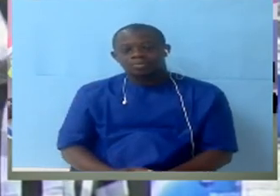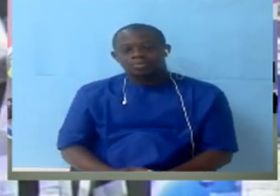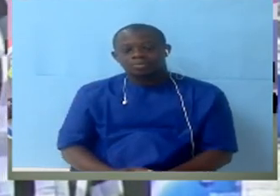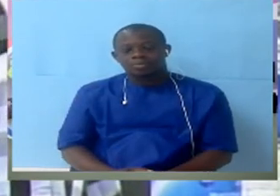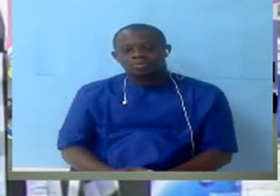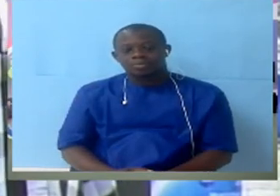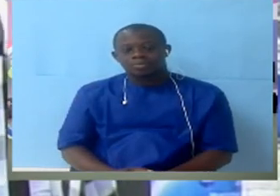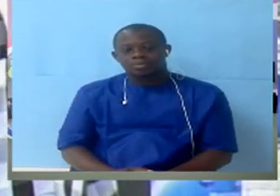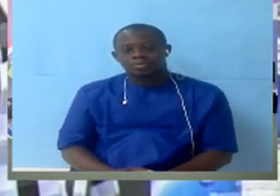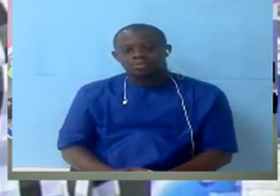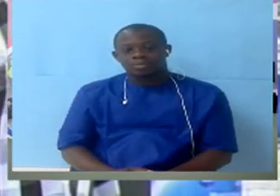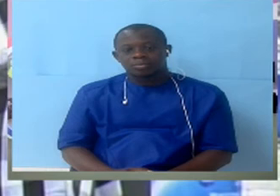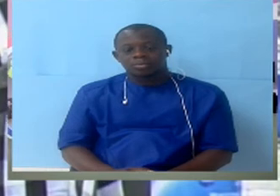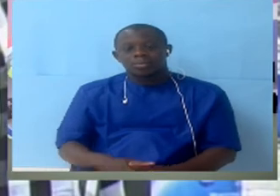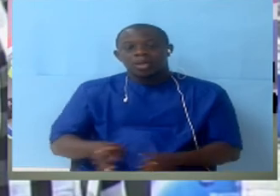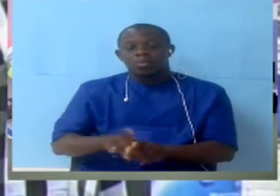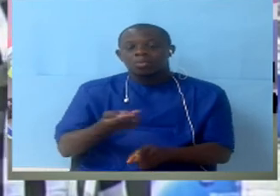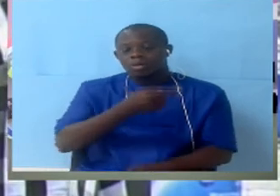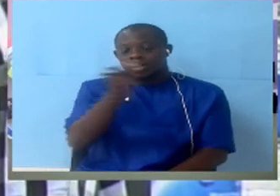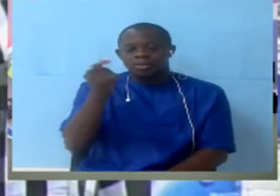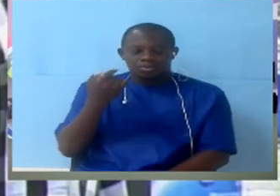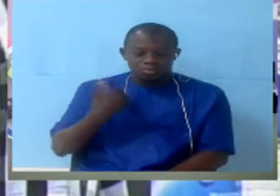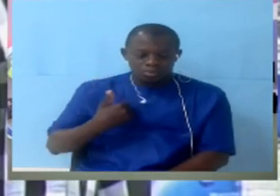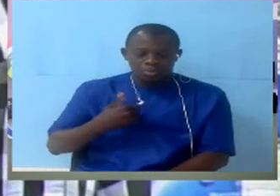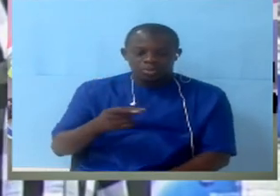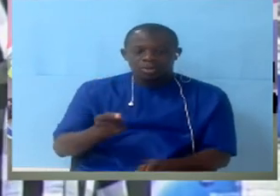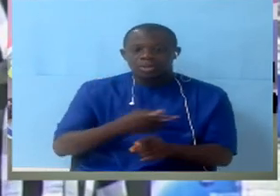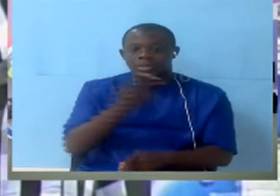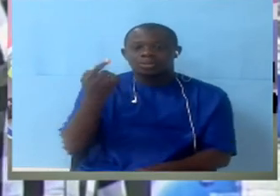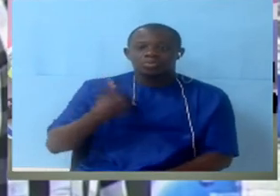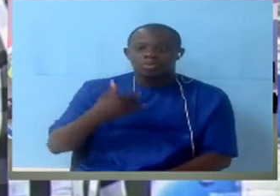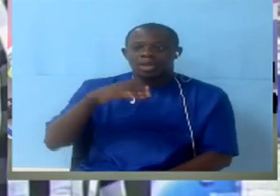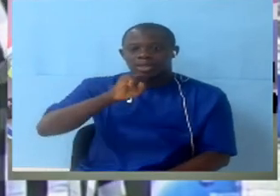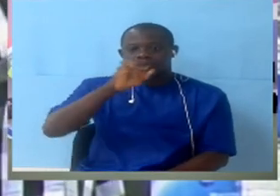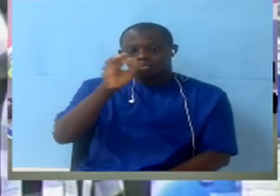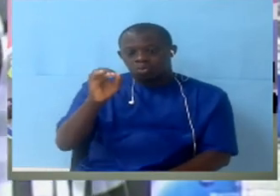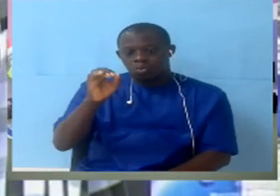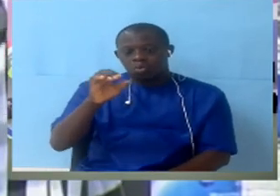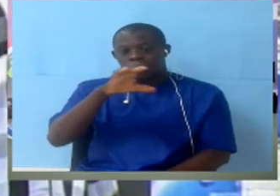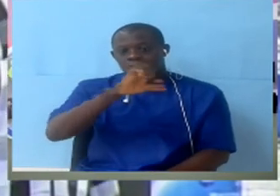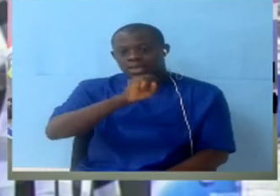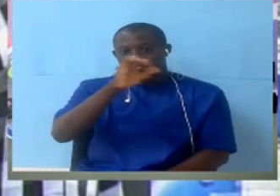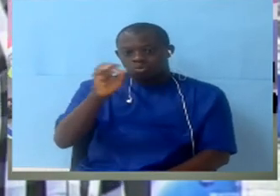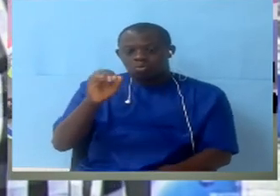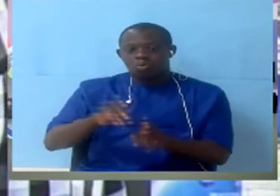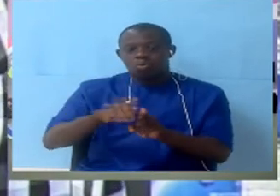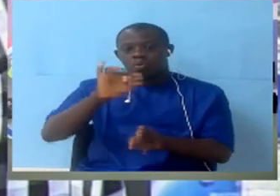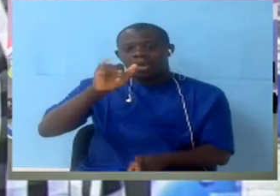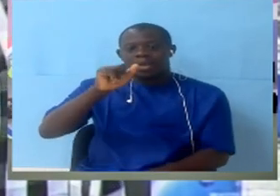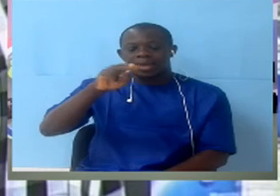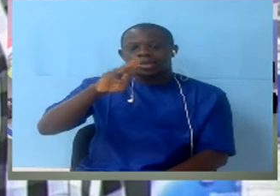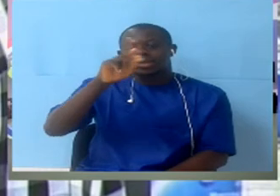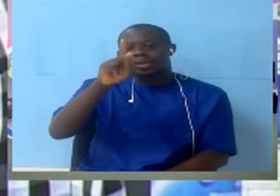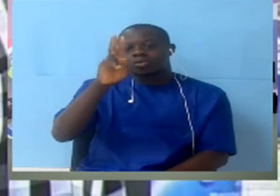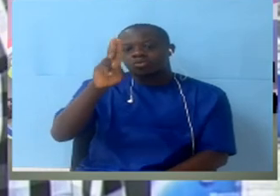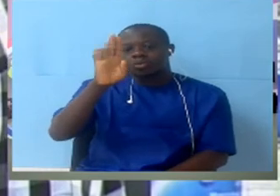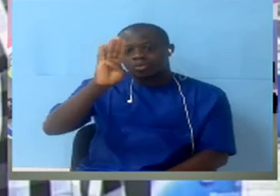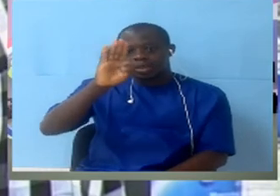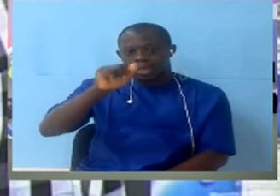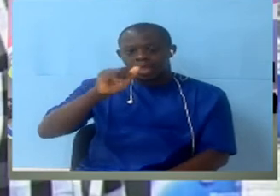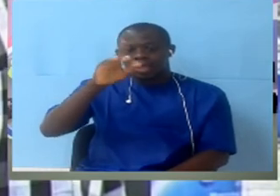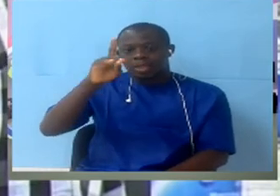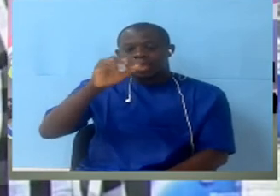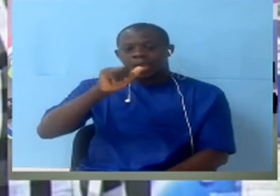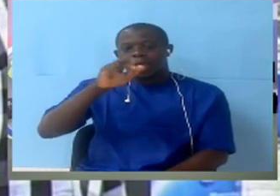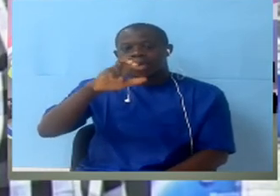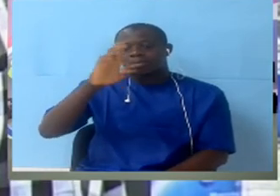Kafai Yankuba Dabe, SO, the station officer in SO Yankuba Dabo, 002 Yankuba Dabo. They refused because the station officer SO Yankuba